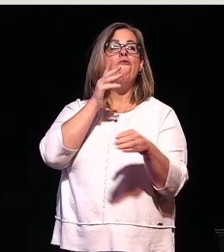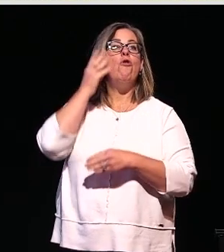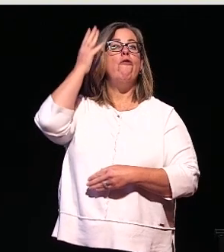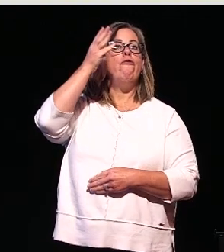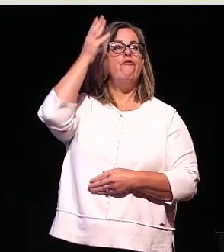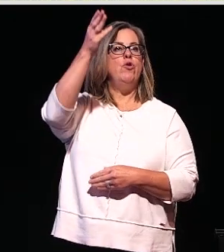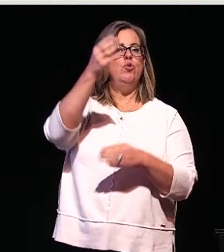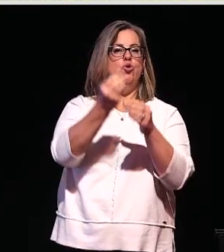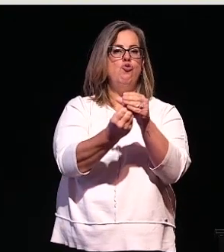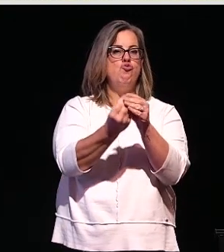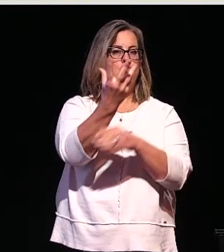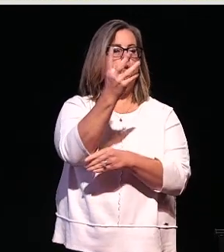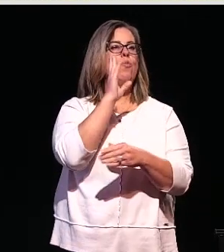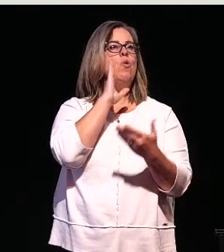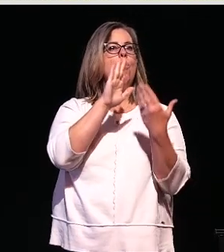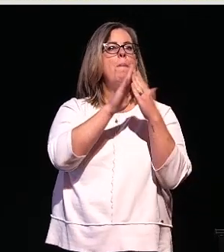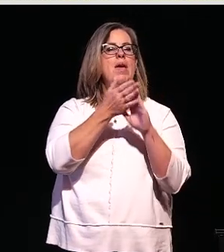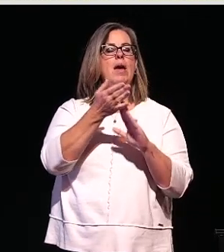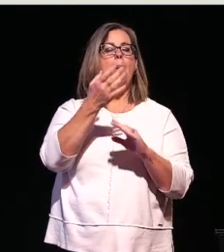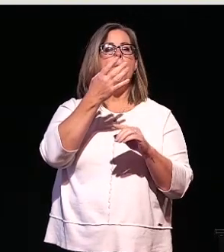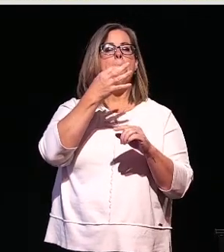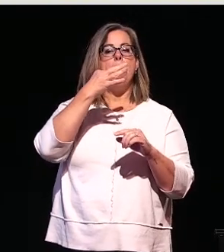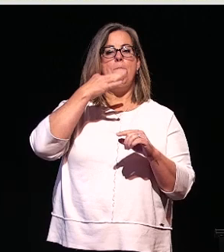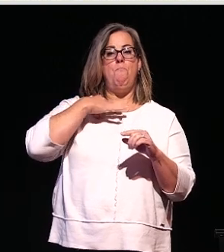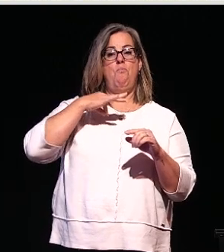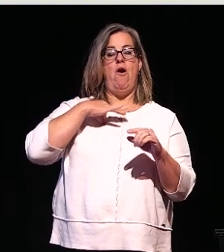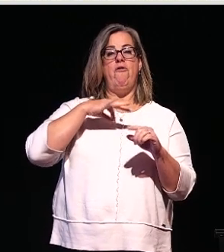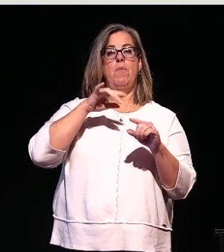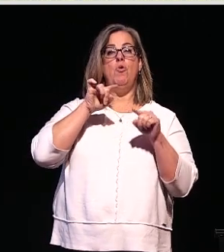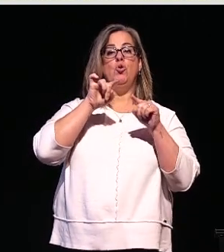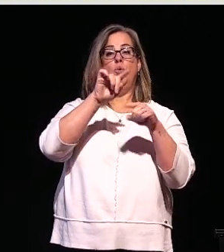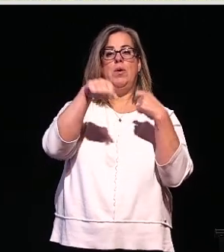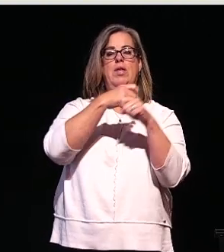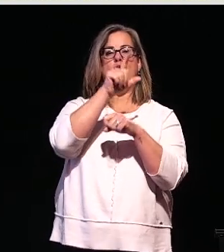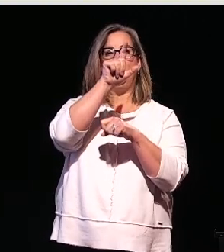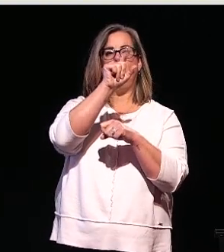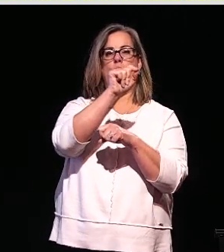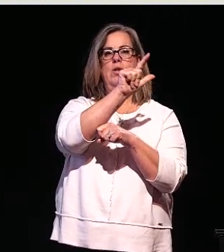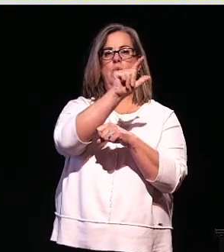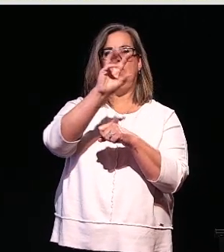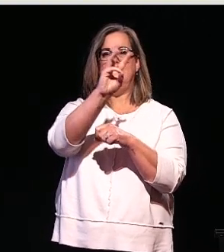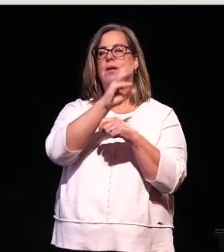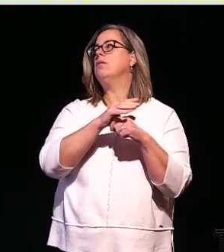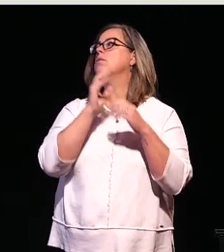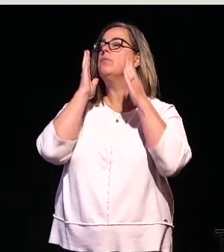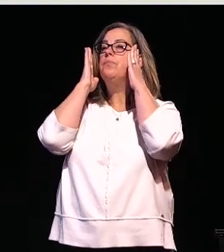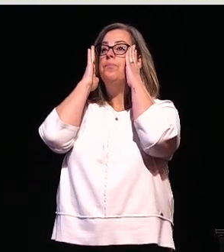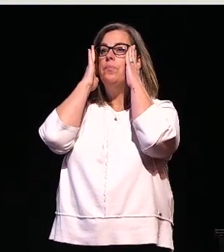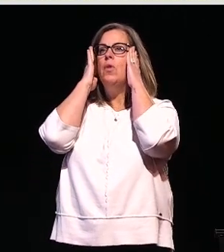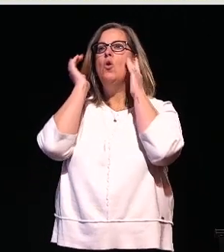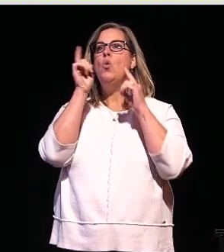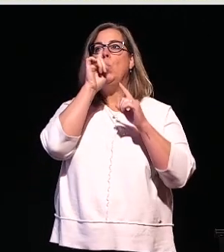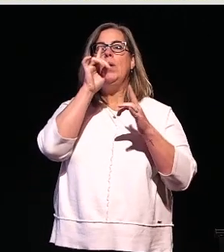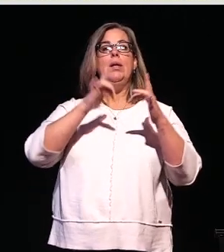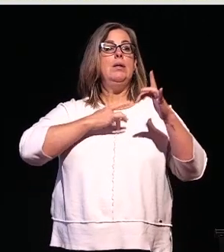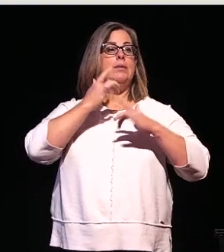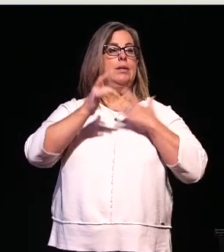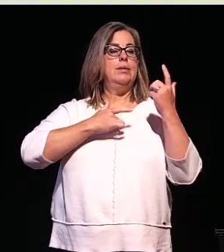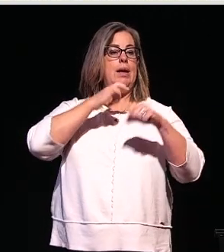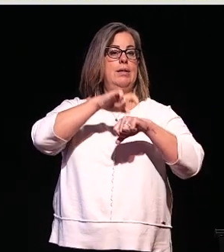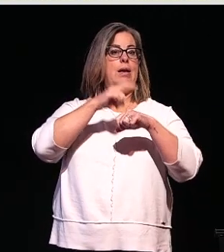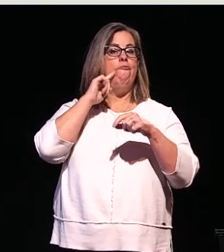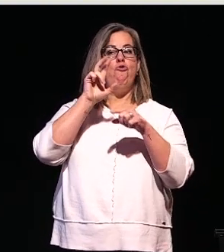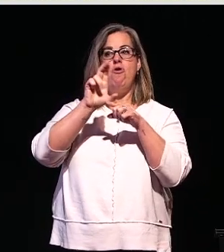our growth. We'll be profitable by 2026. It's early days and exciting times for investors. There have already been